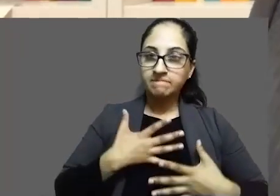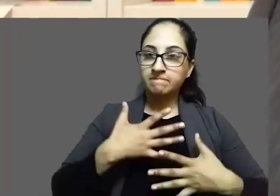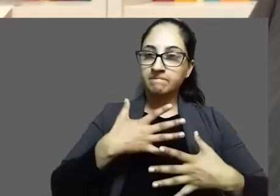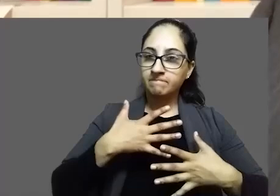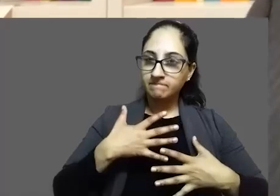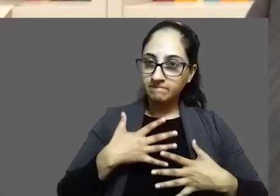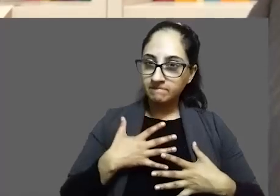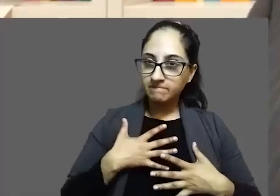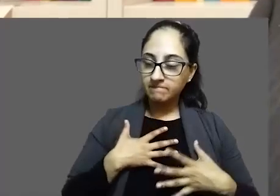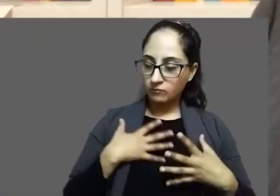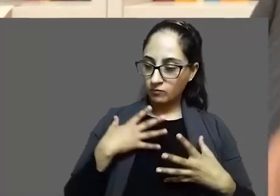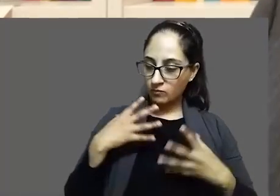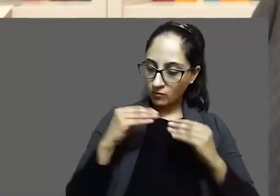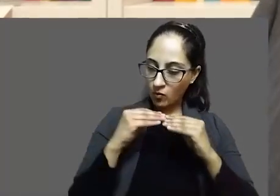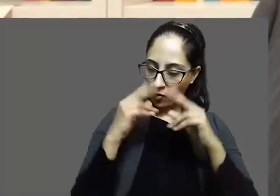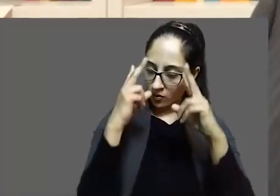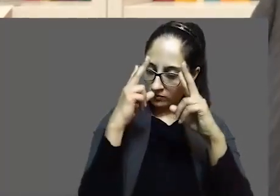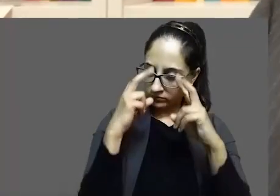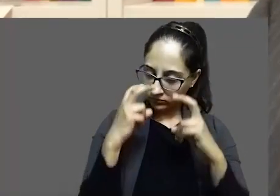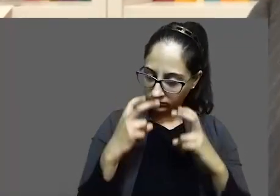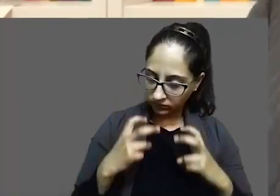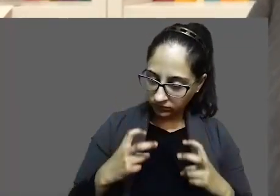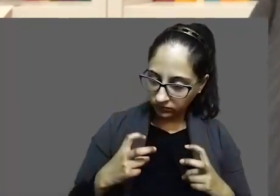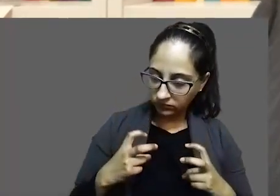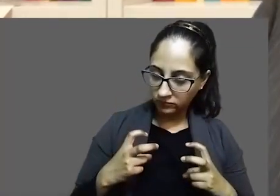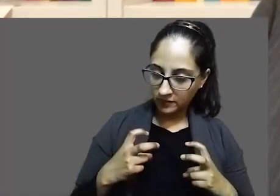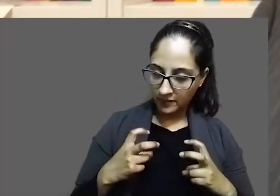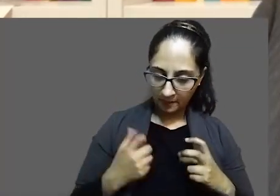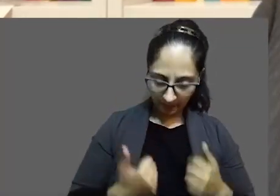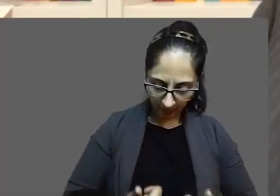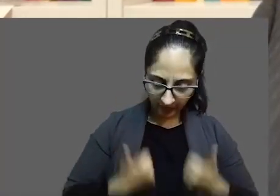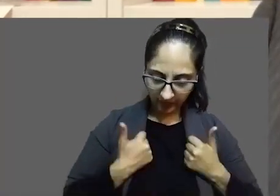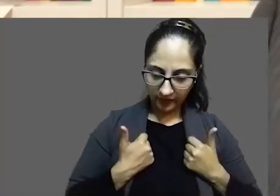to engage with how you live in the world